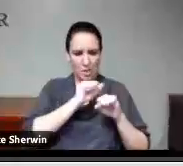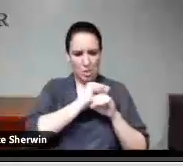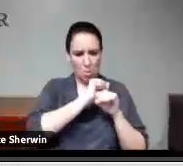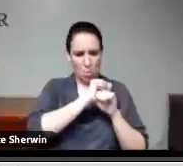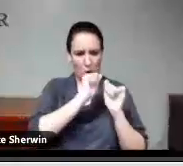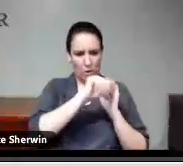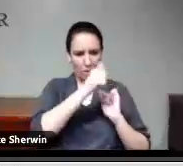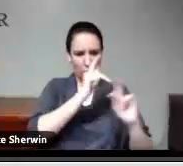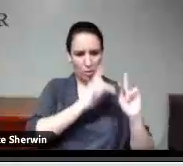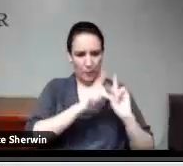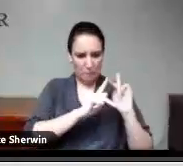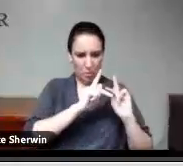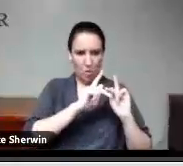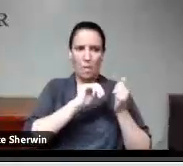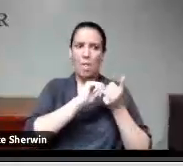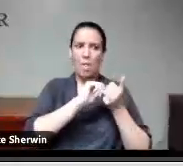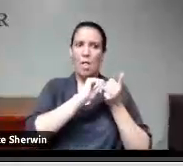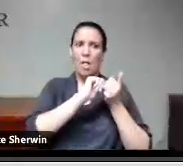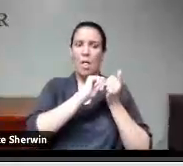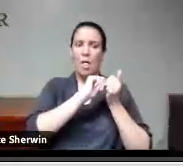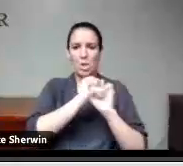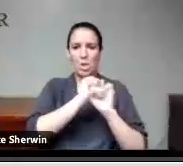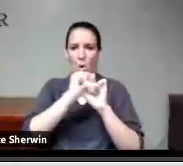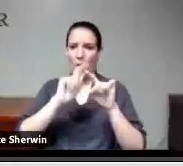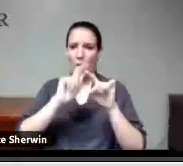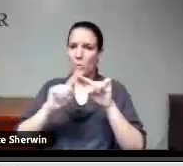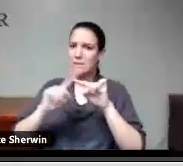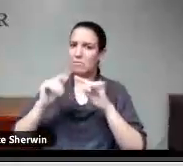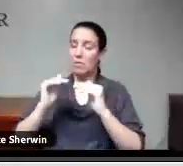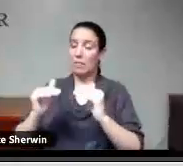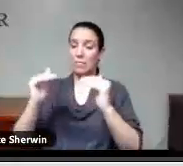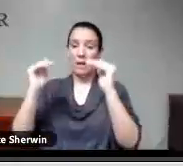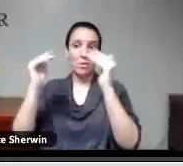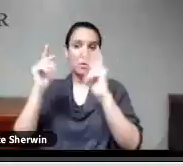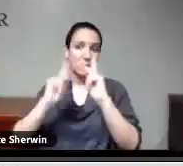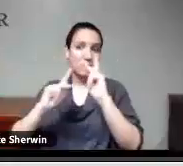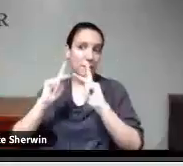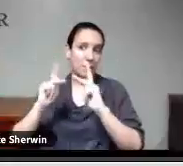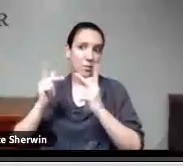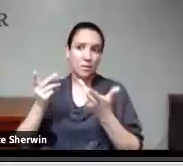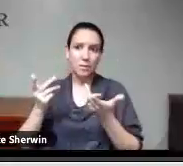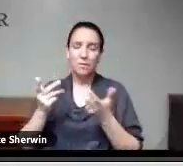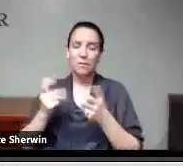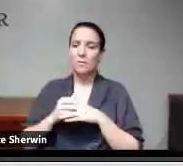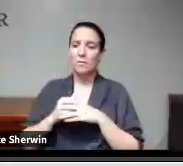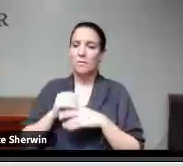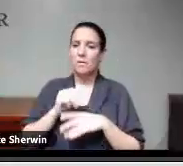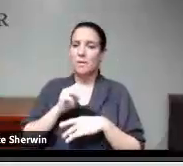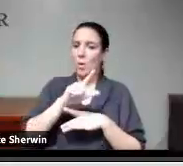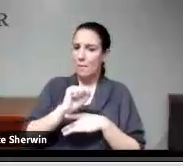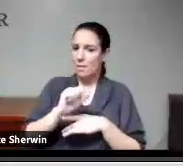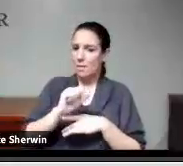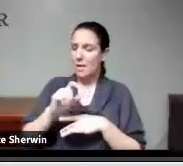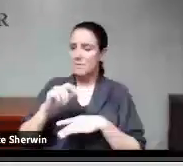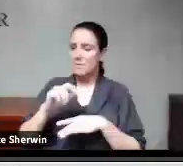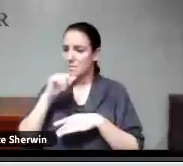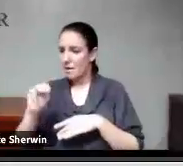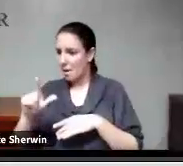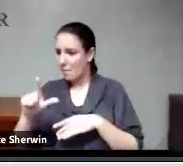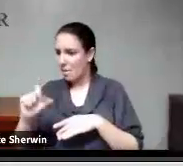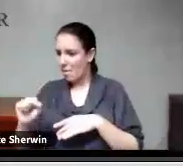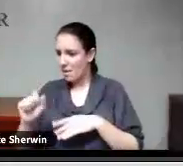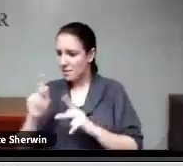the class kinds of lines that oftentimes present themselves in libraries, MLS, non-MLS kind of class lines that oftentimes are